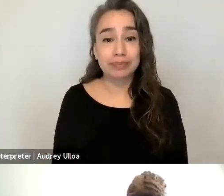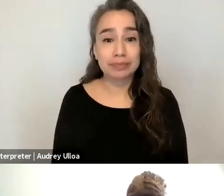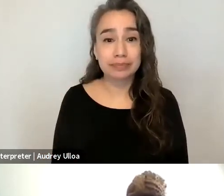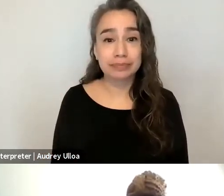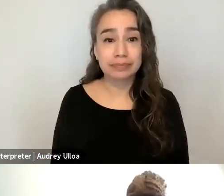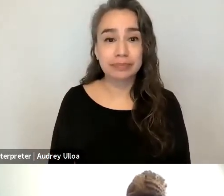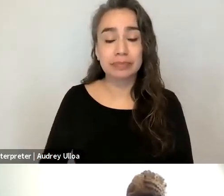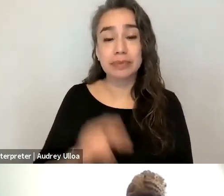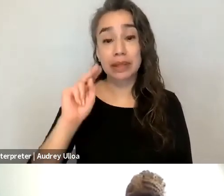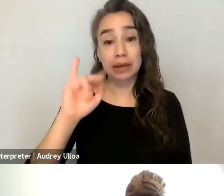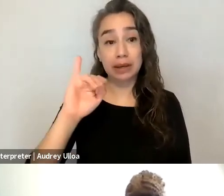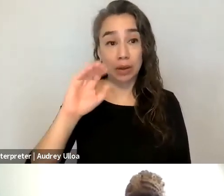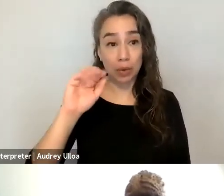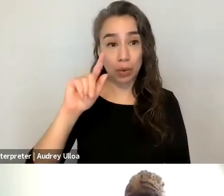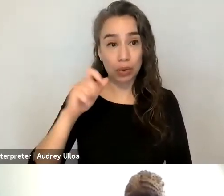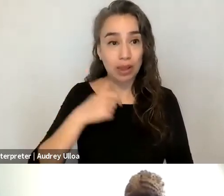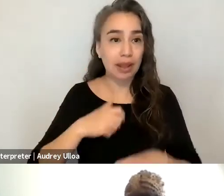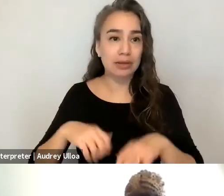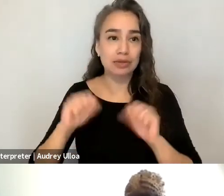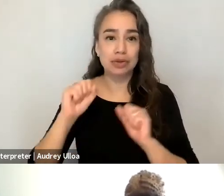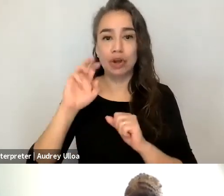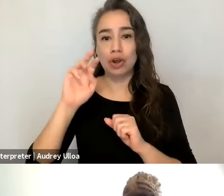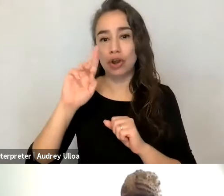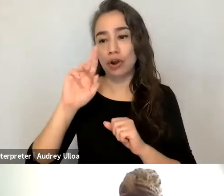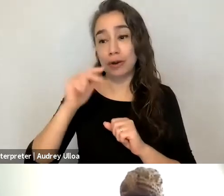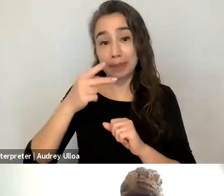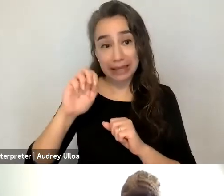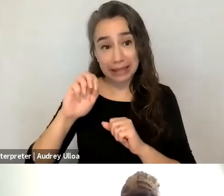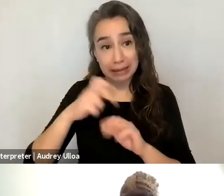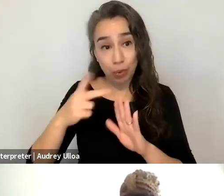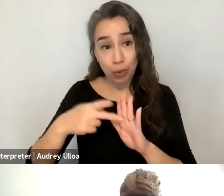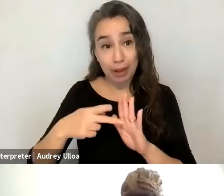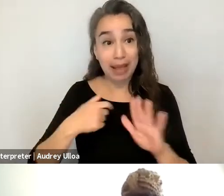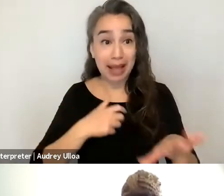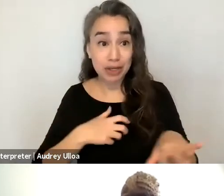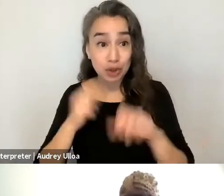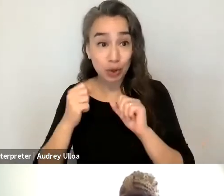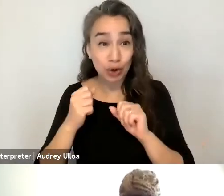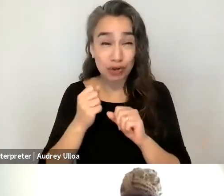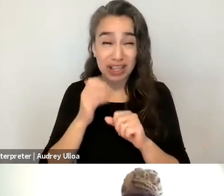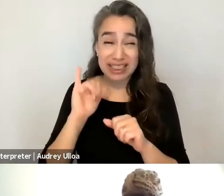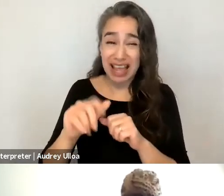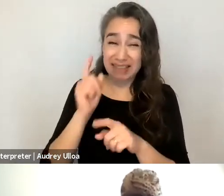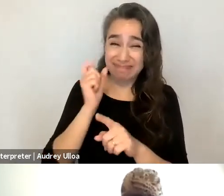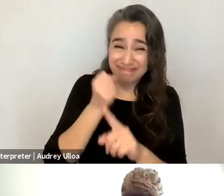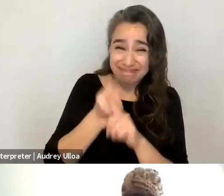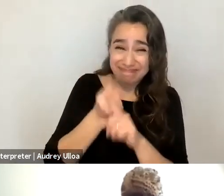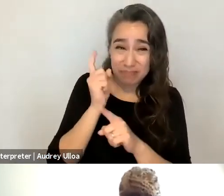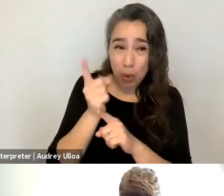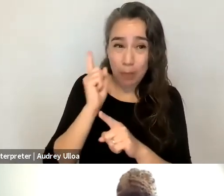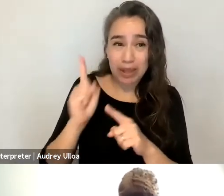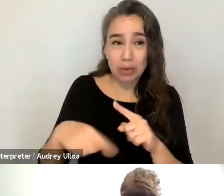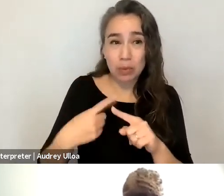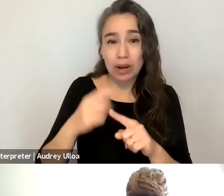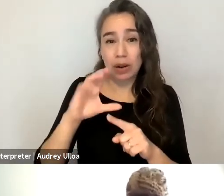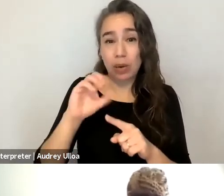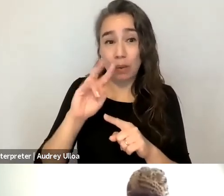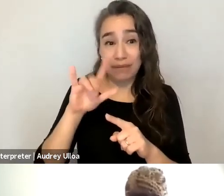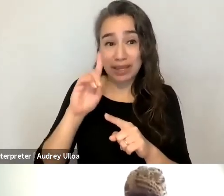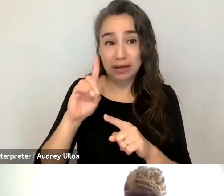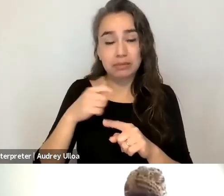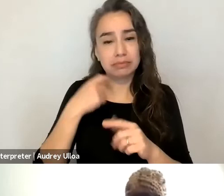So I took the RPE program over right as COVID was happening. And basically what I noticed first was that it wasn't